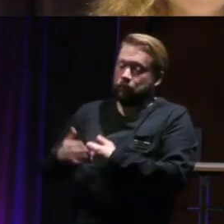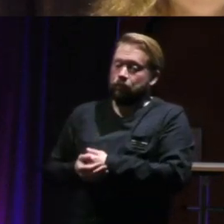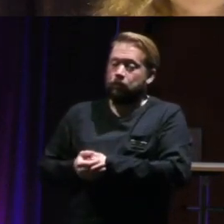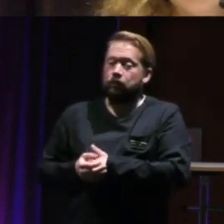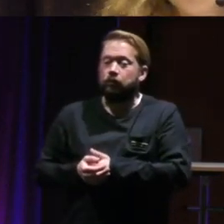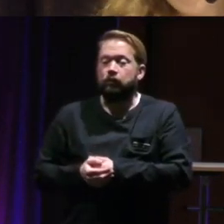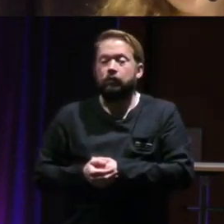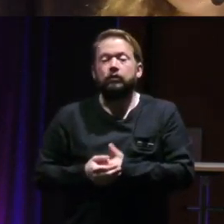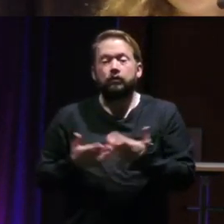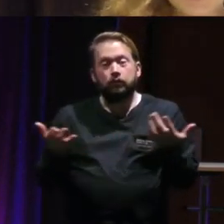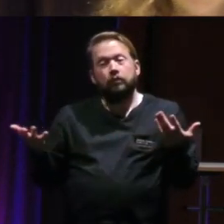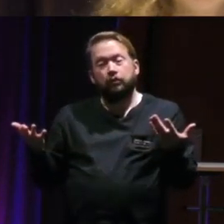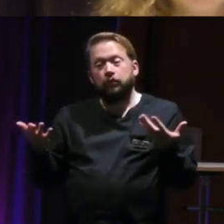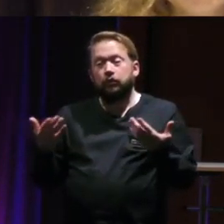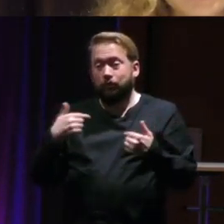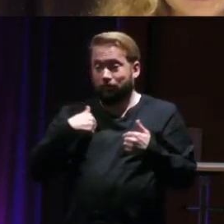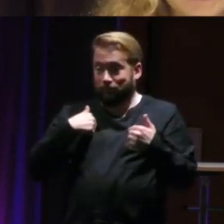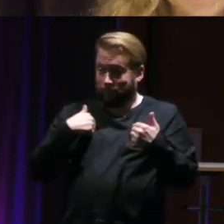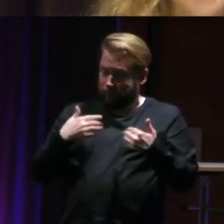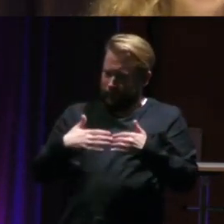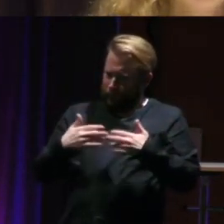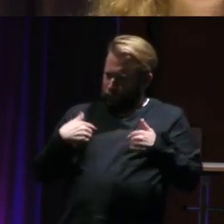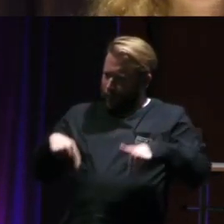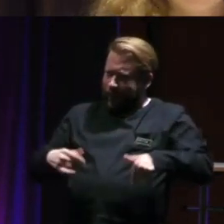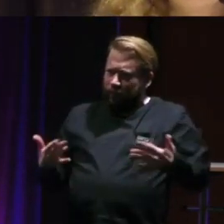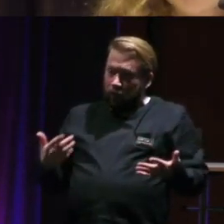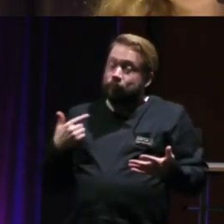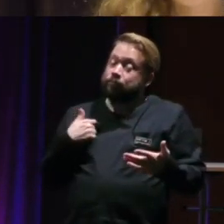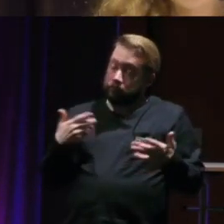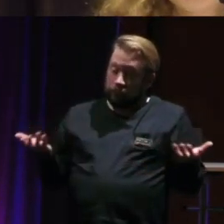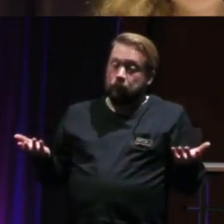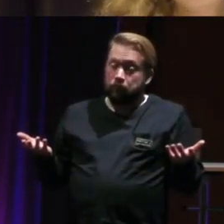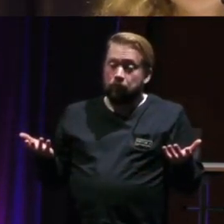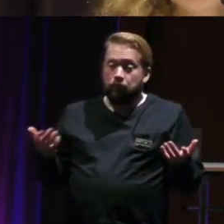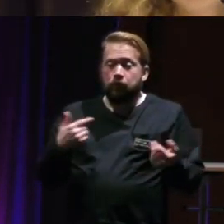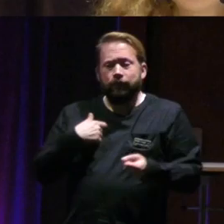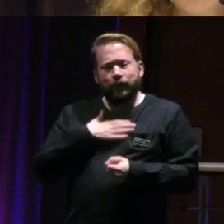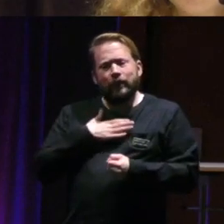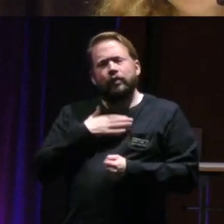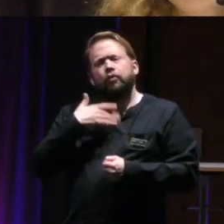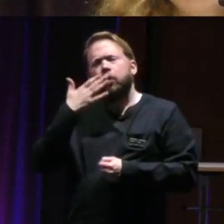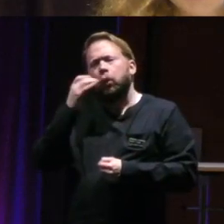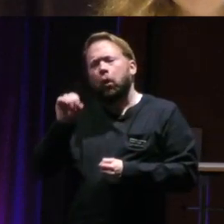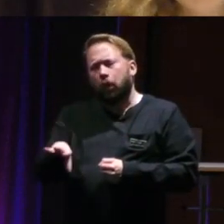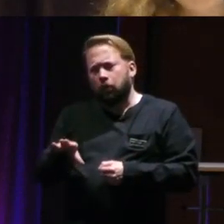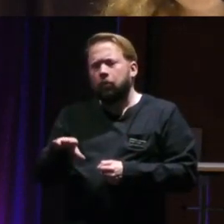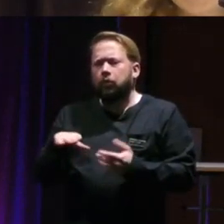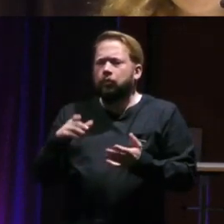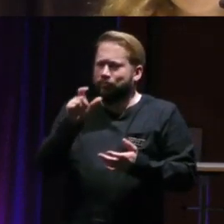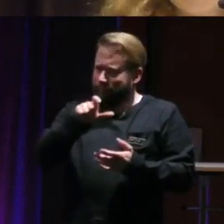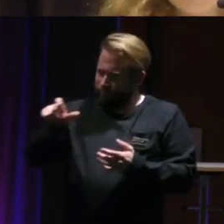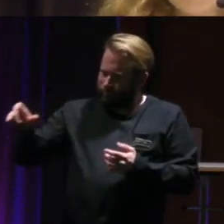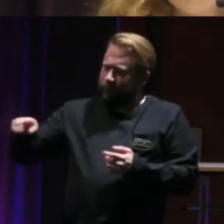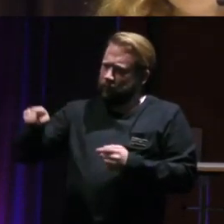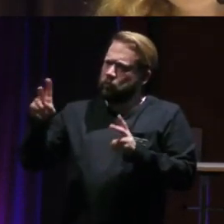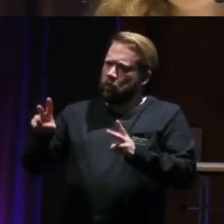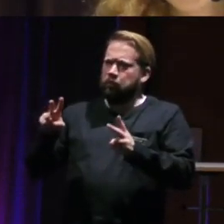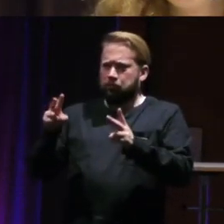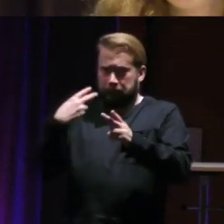for my opinion and why I'm here, I want to talk about people who are behind bars now,